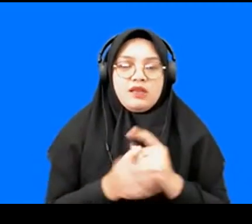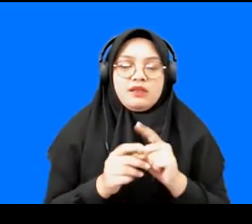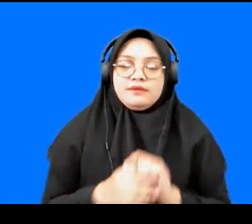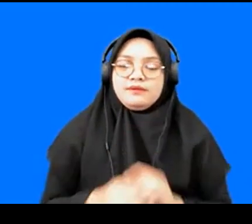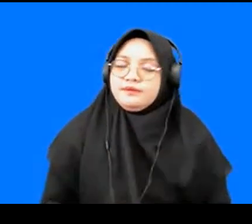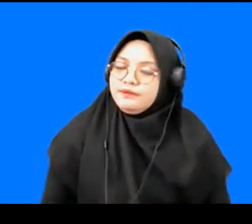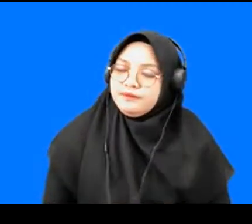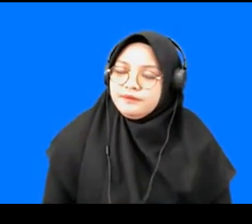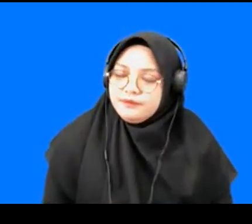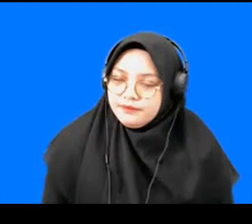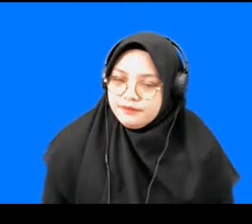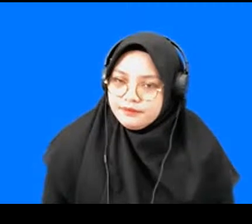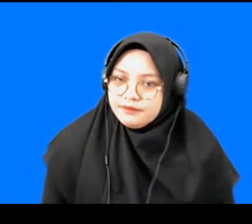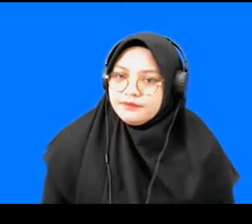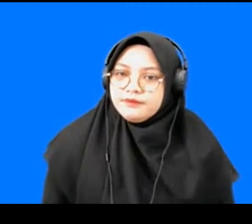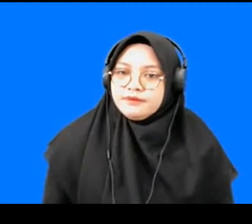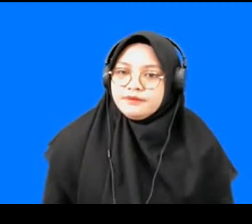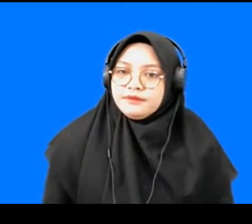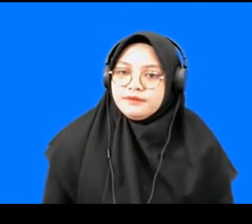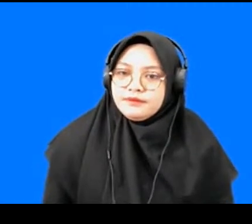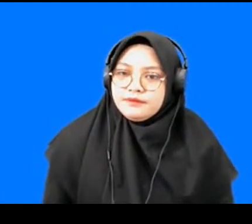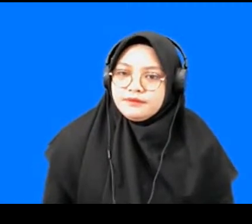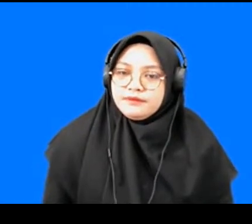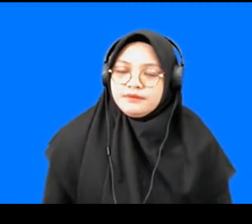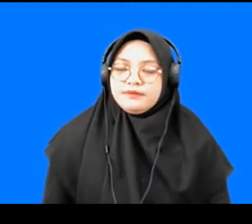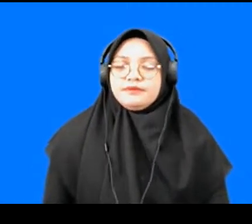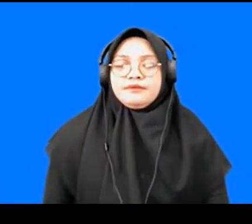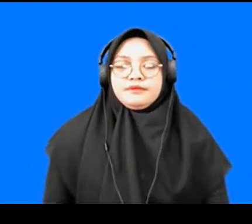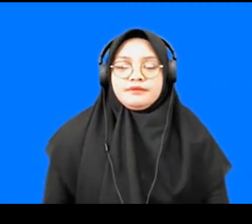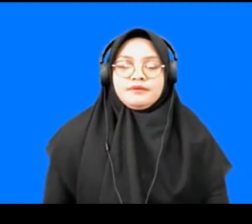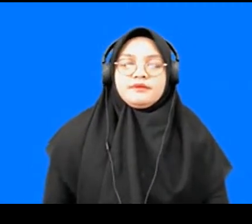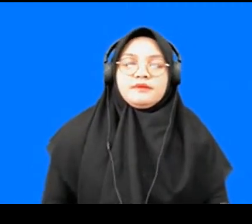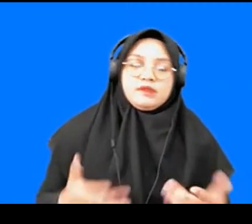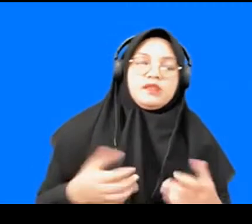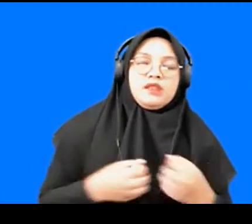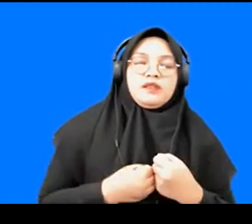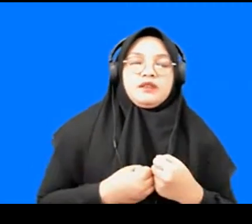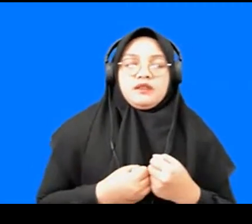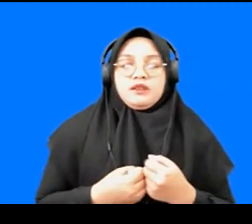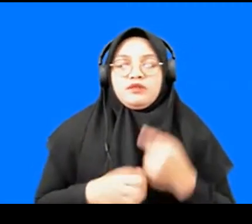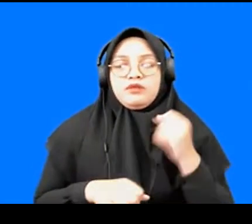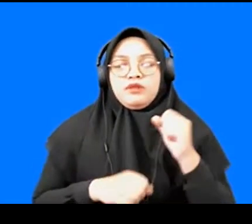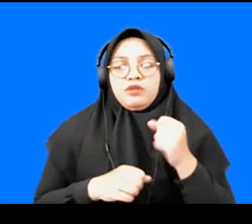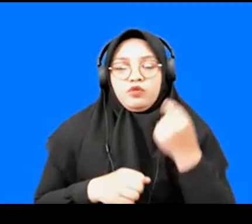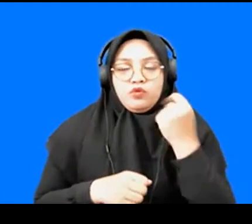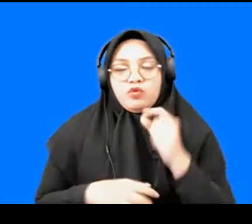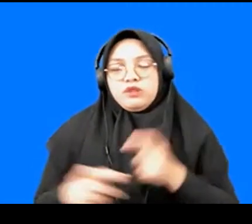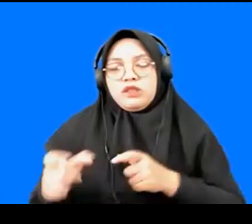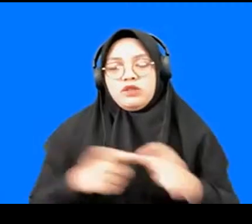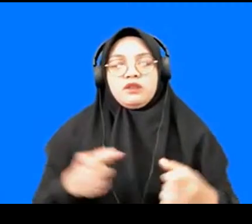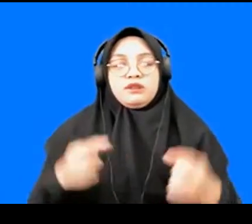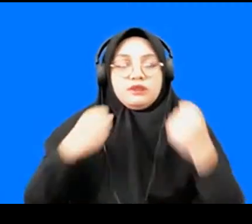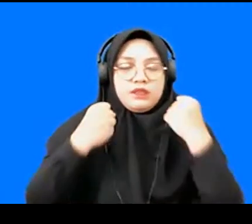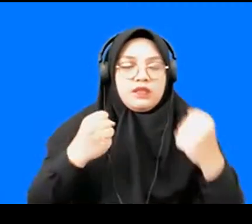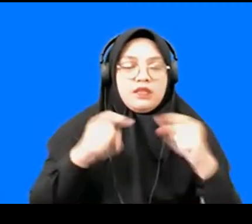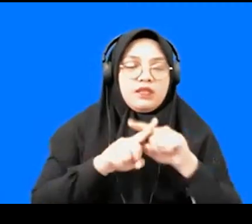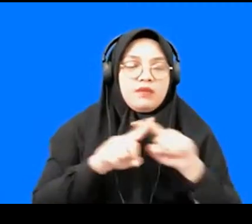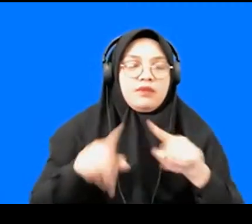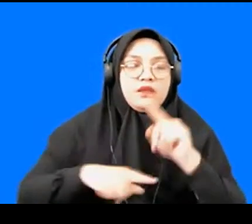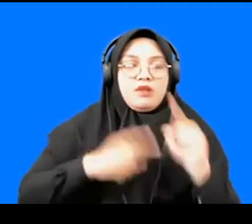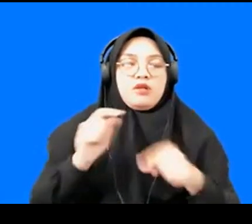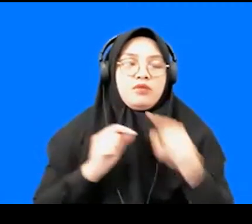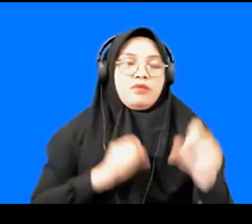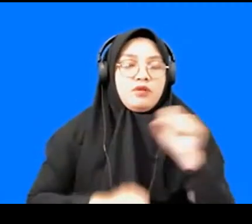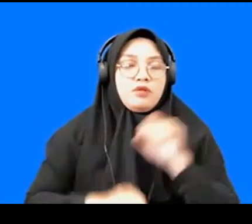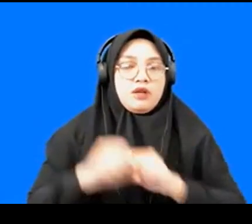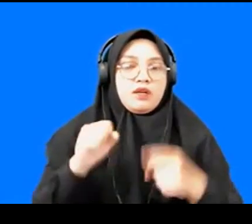providing vitamins for health workers and things like that. Yeah, but if you do that, government will save money somewhere else and might decide to buy more